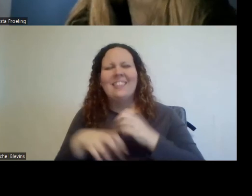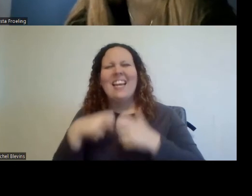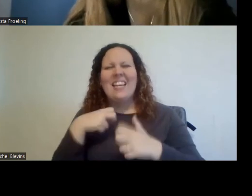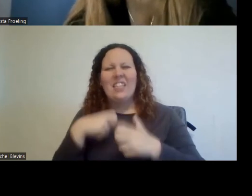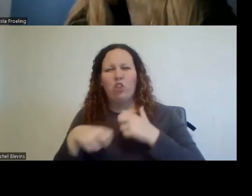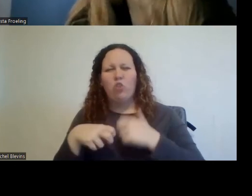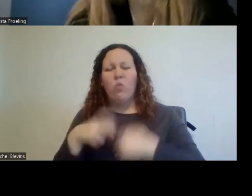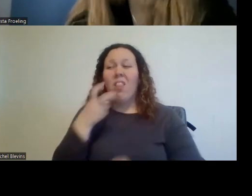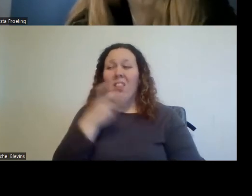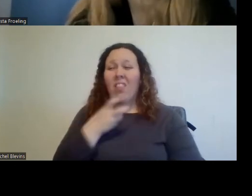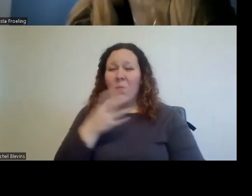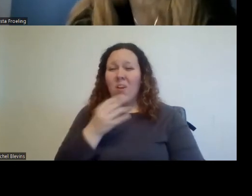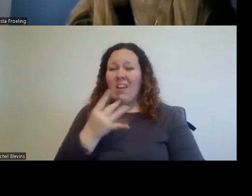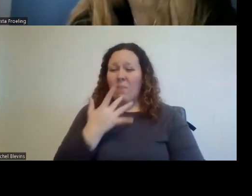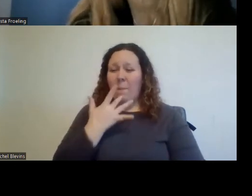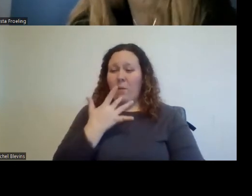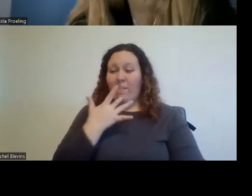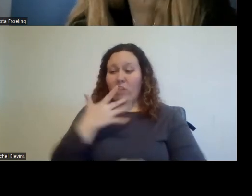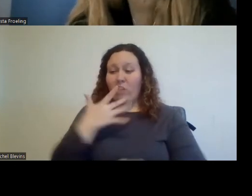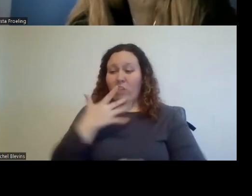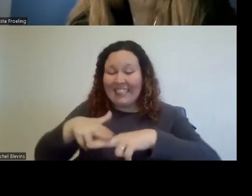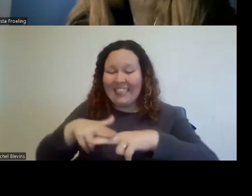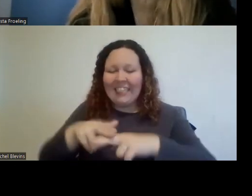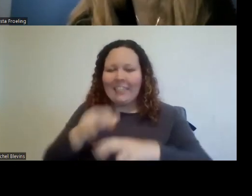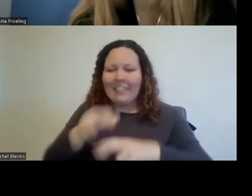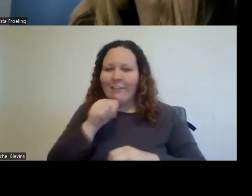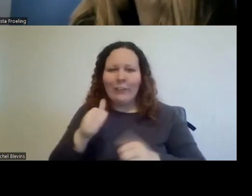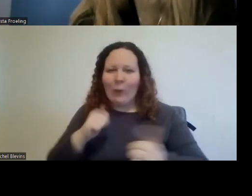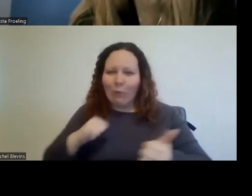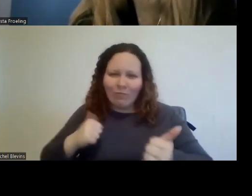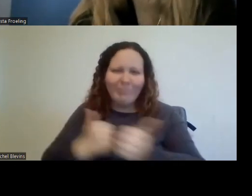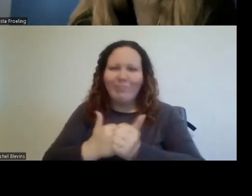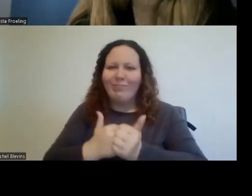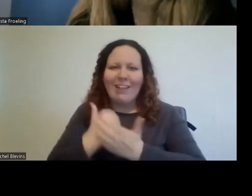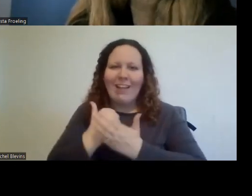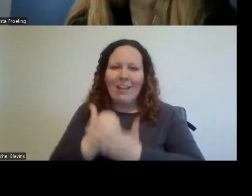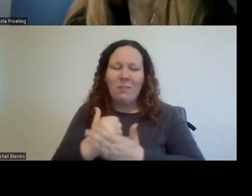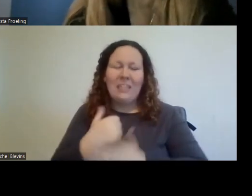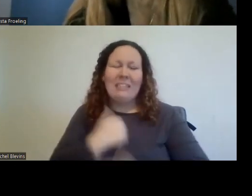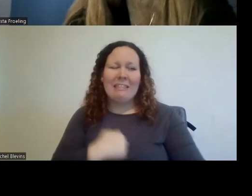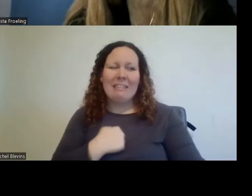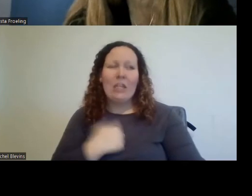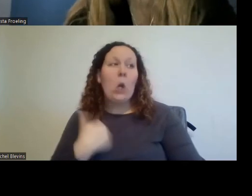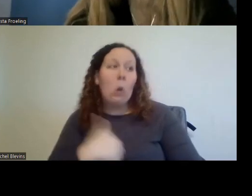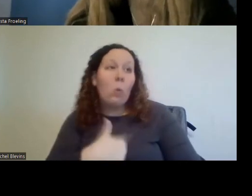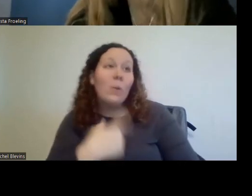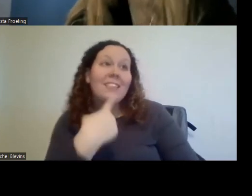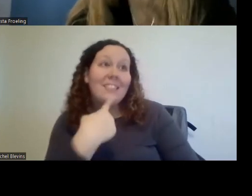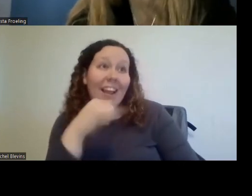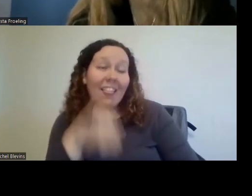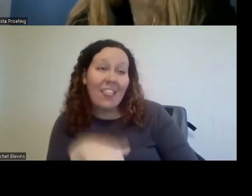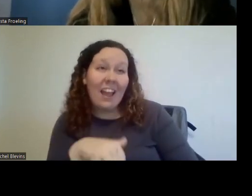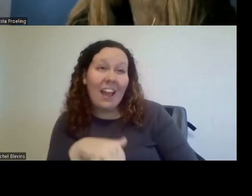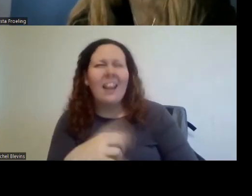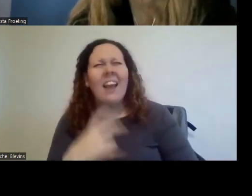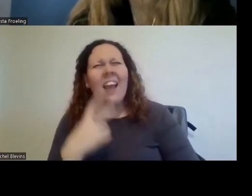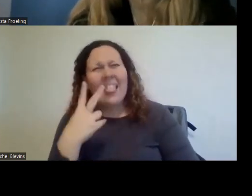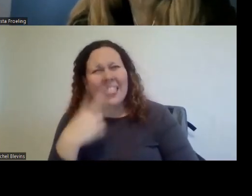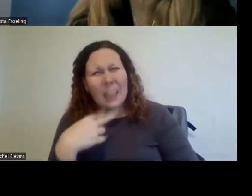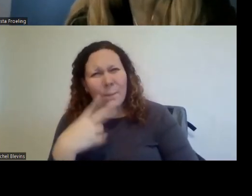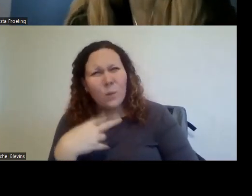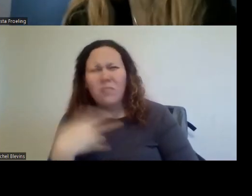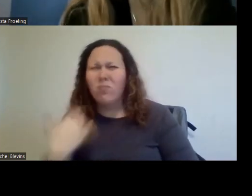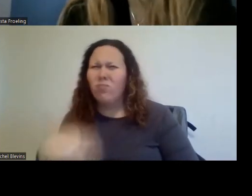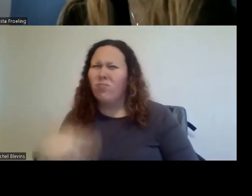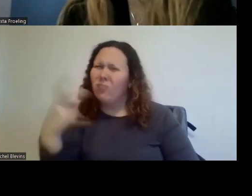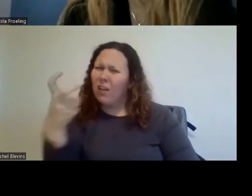and preferential seating don't make up for it. Sorry. We still say that. And lip reading is really hard, and